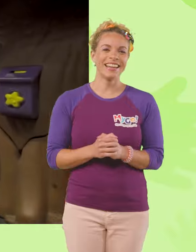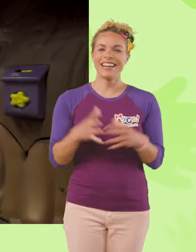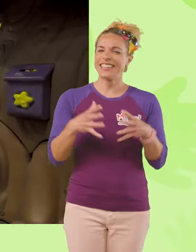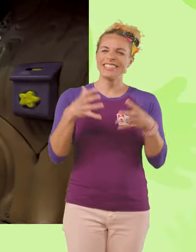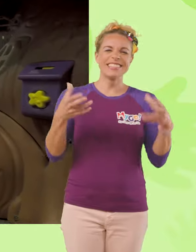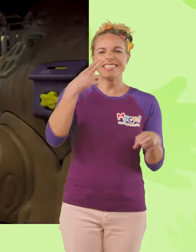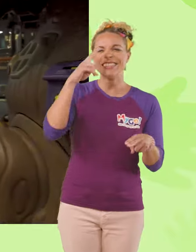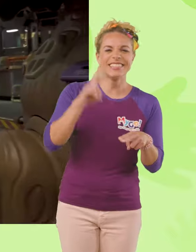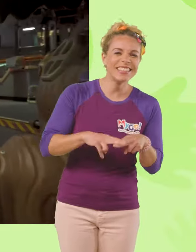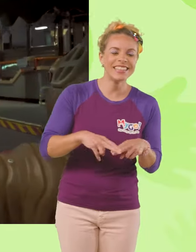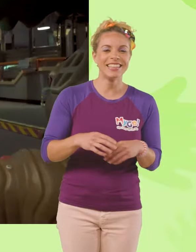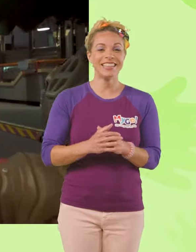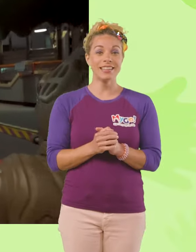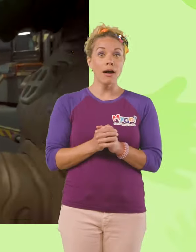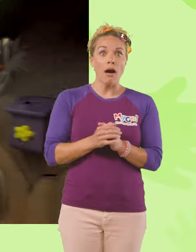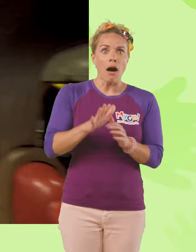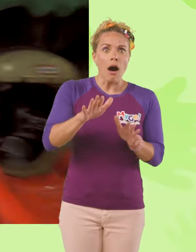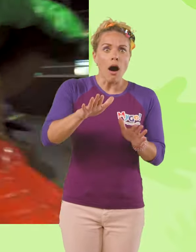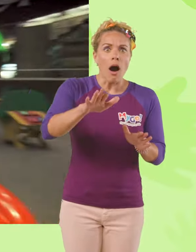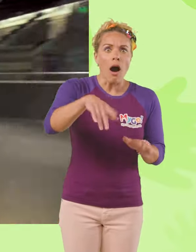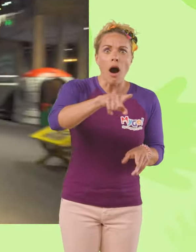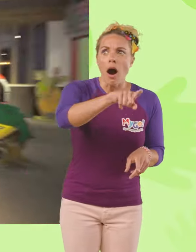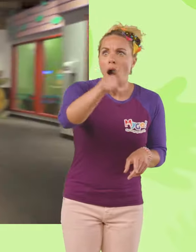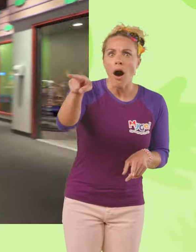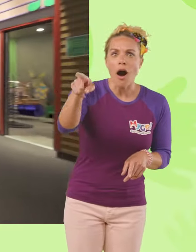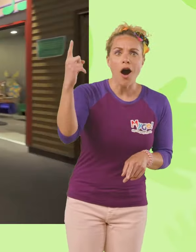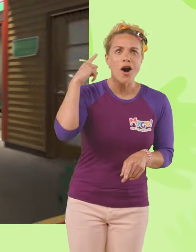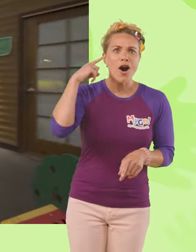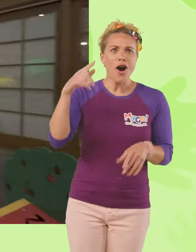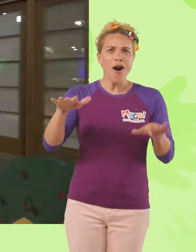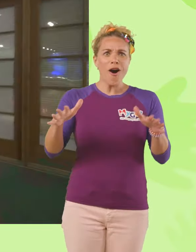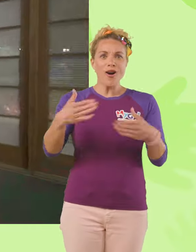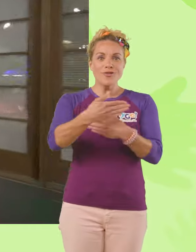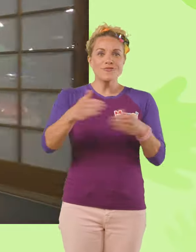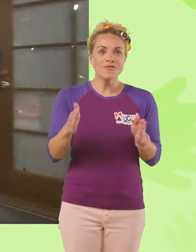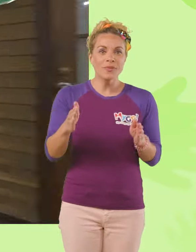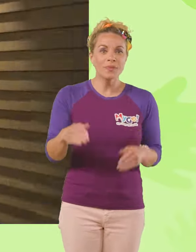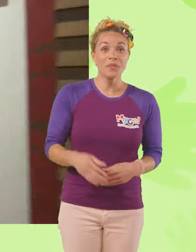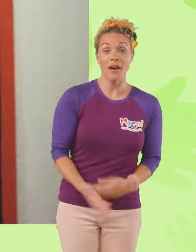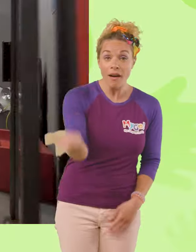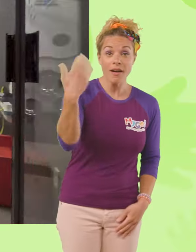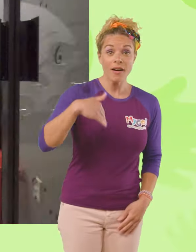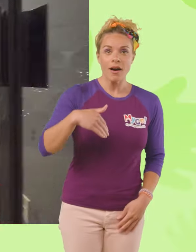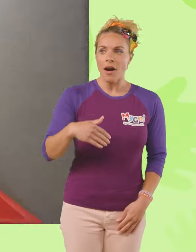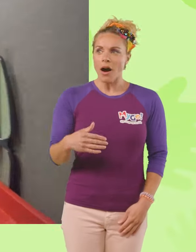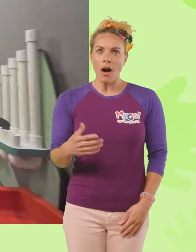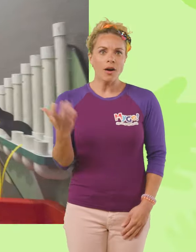This is so much fun. Oh, the noise room. Come on.